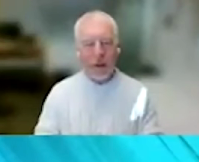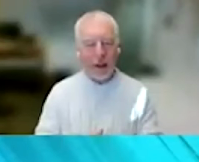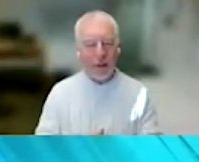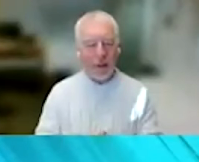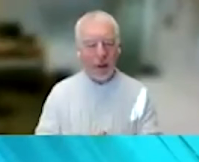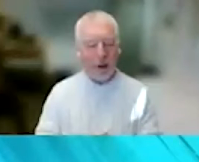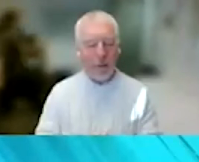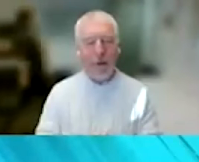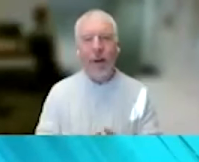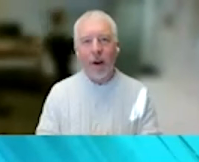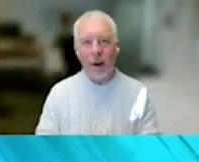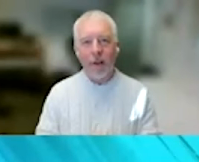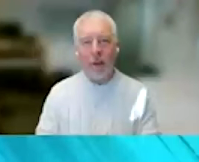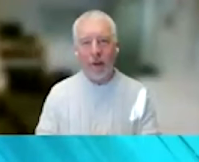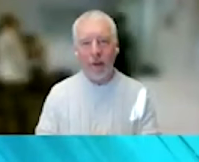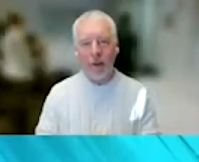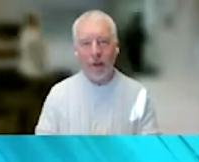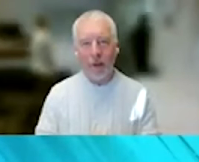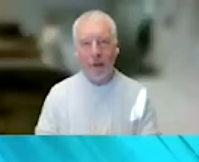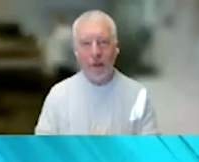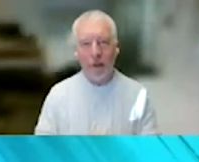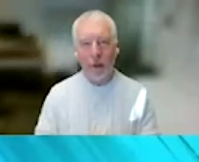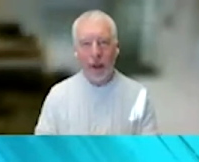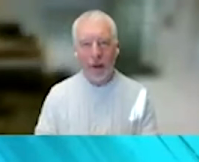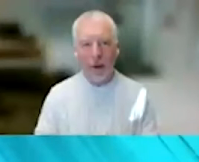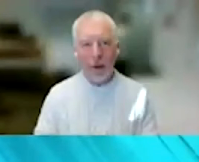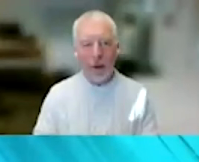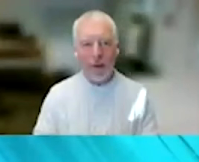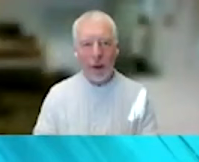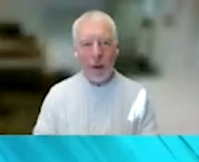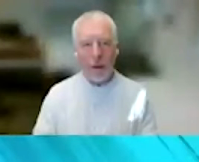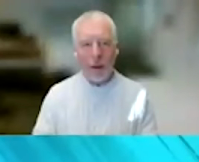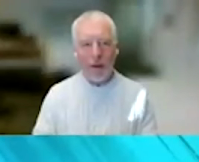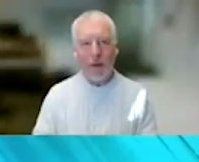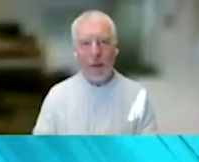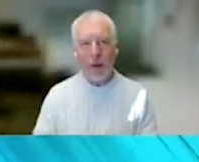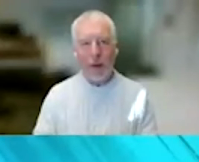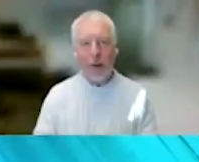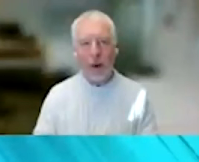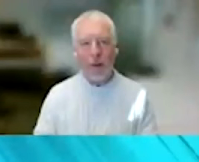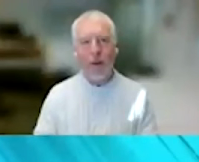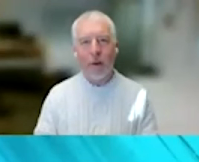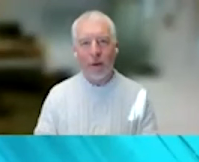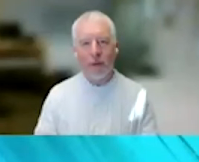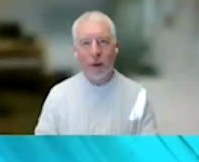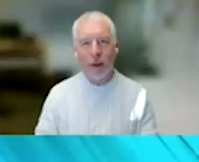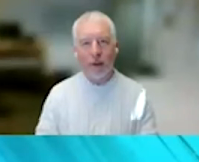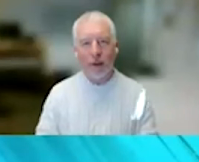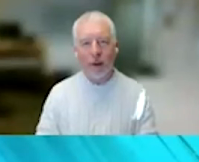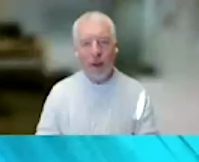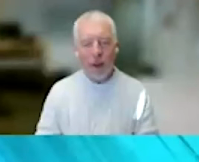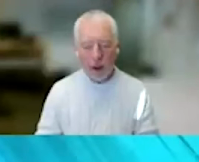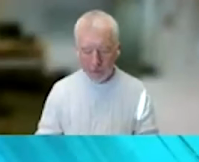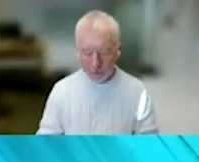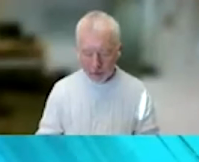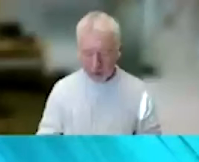So that's basically an R&D space for faculty and students to work together, developing educational media projects in immersive media.